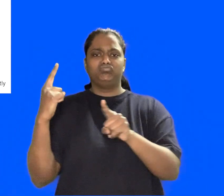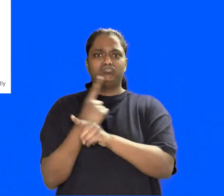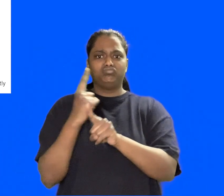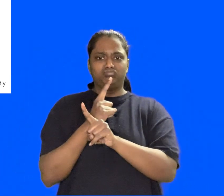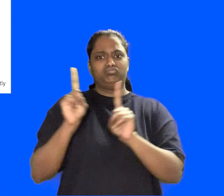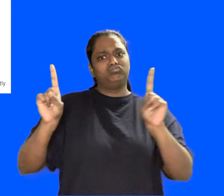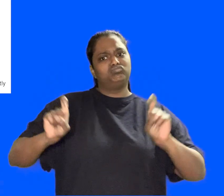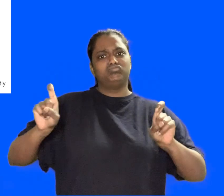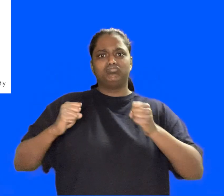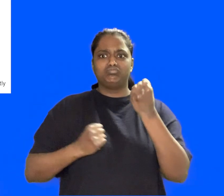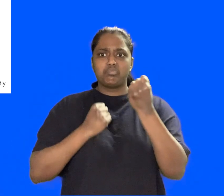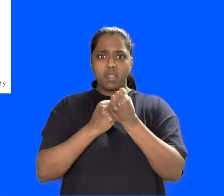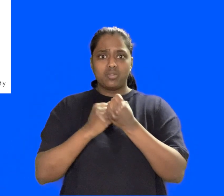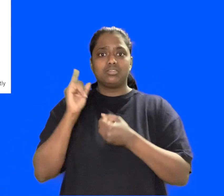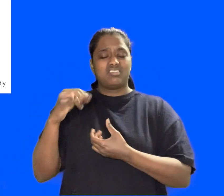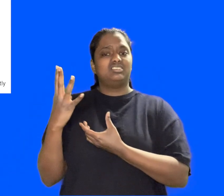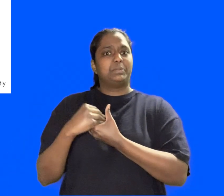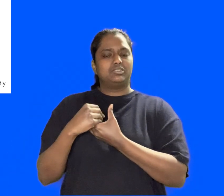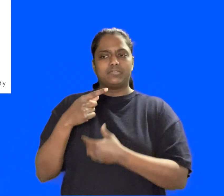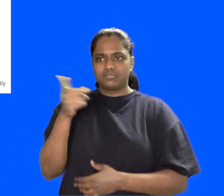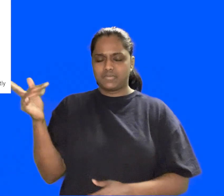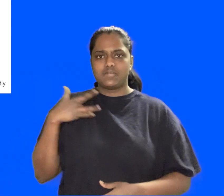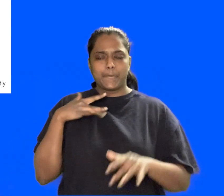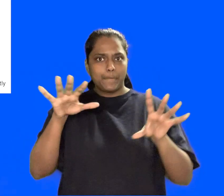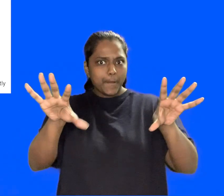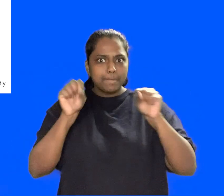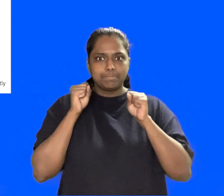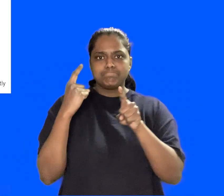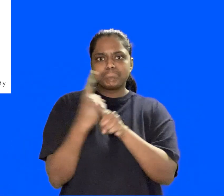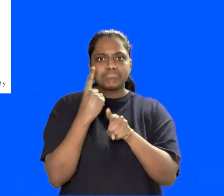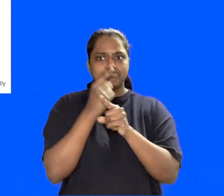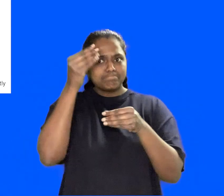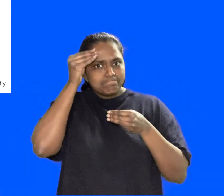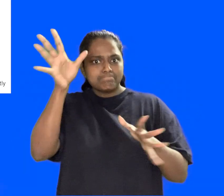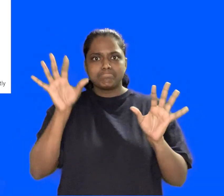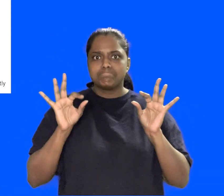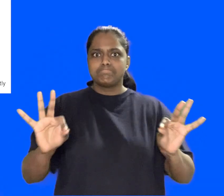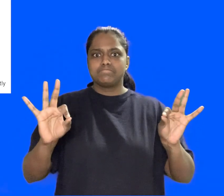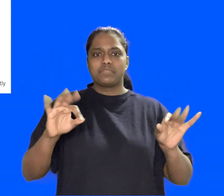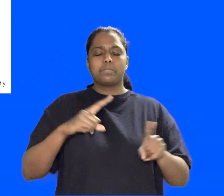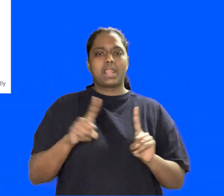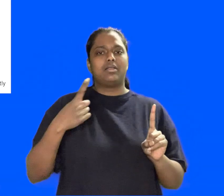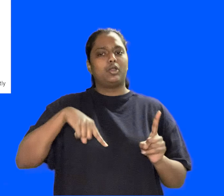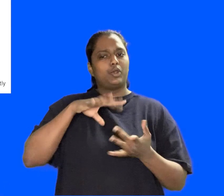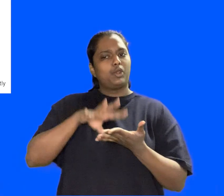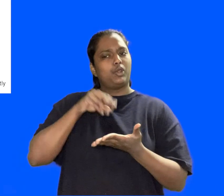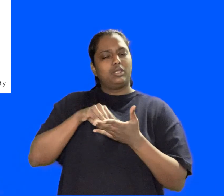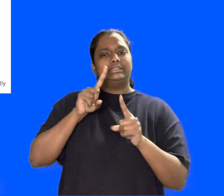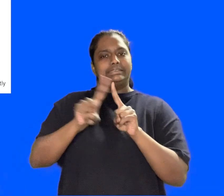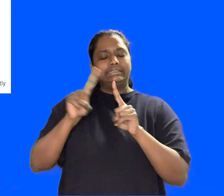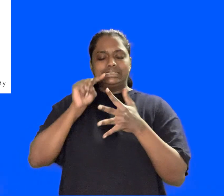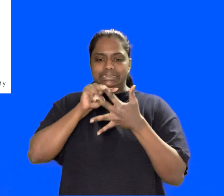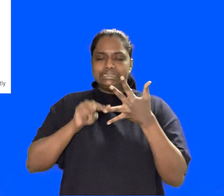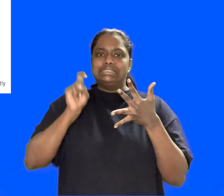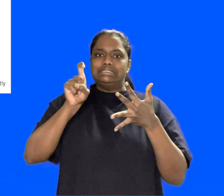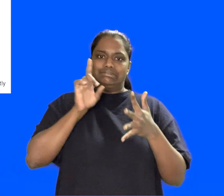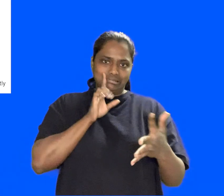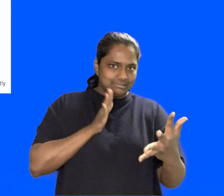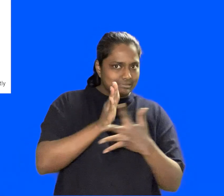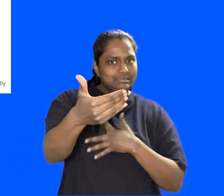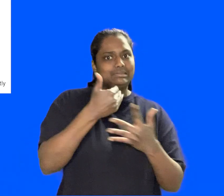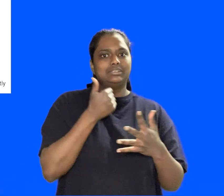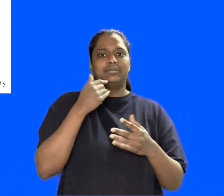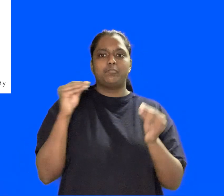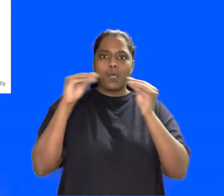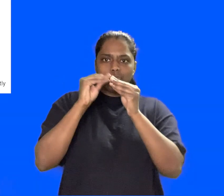Connector. So the key takeaways in terms of content, participants really valued having certain content